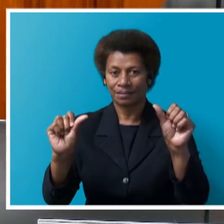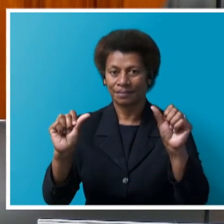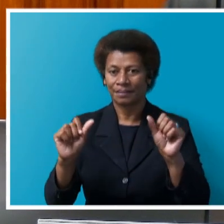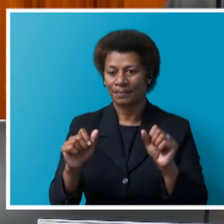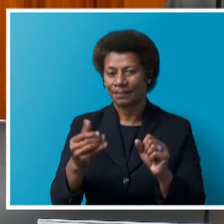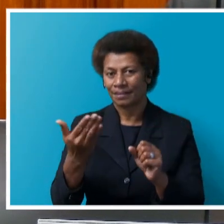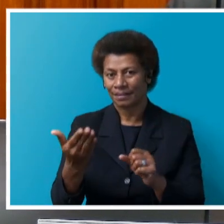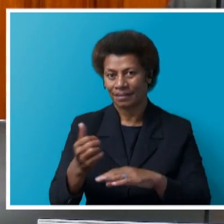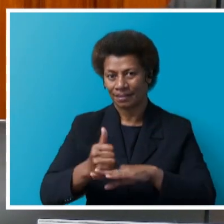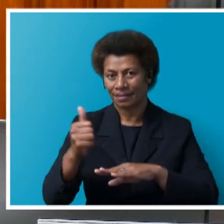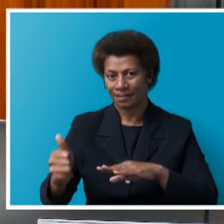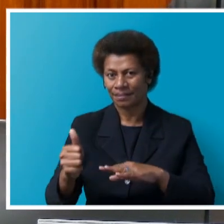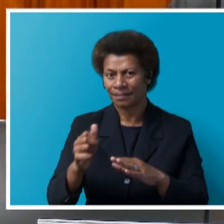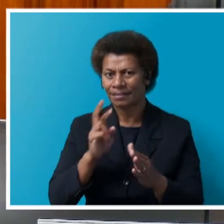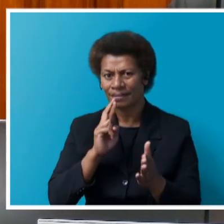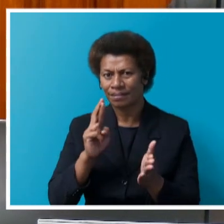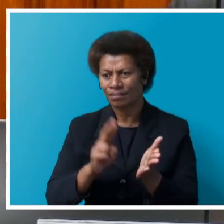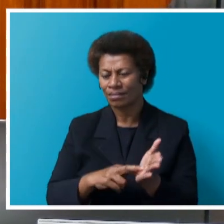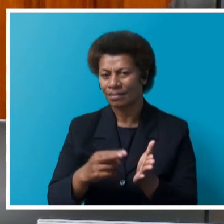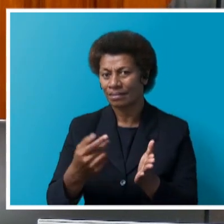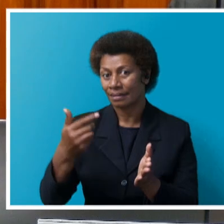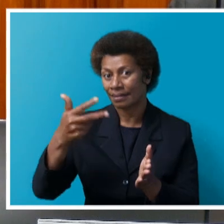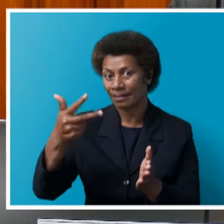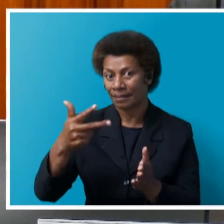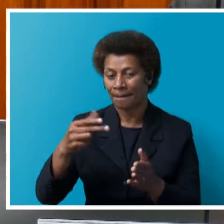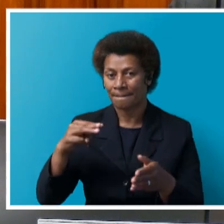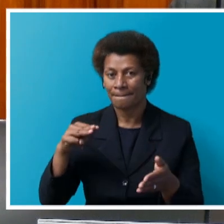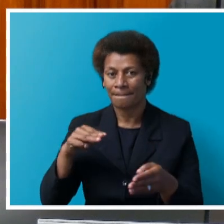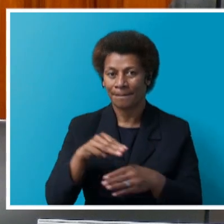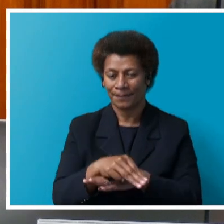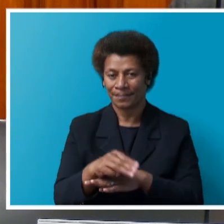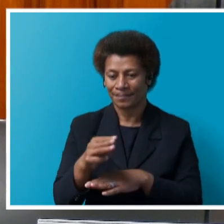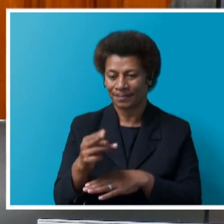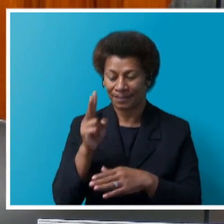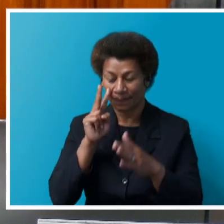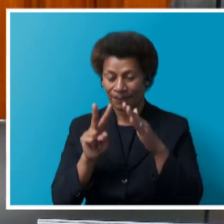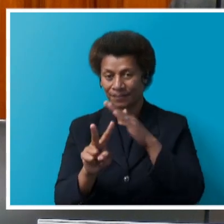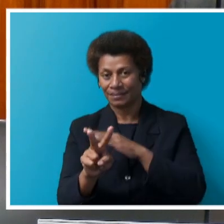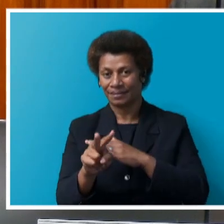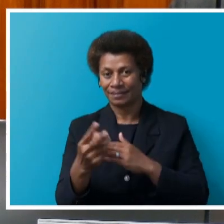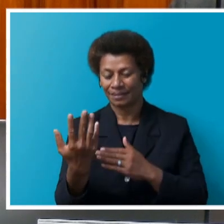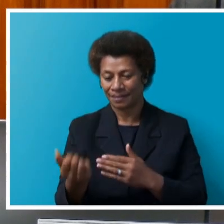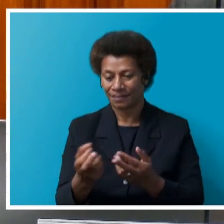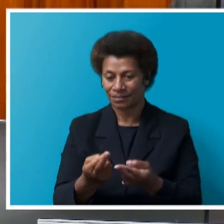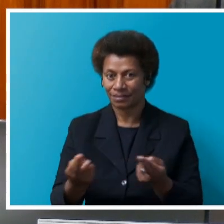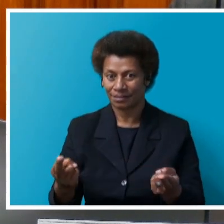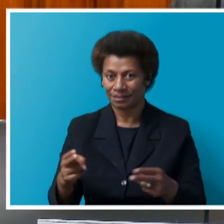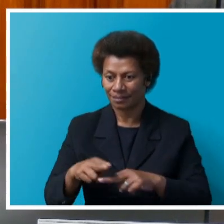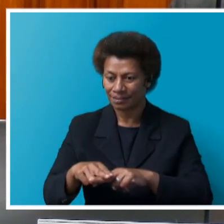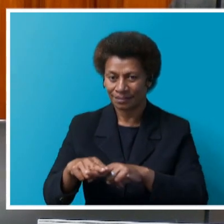projects was developed in a record time of 18 months. It is our vision to equip Fijians with the resources and tools necessary to